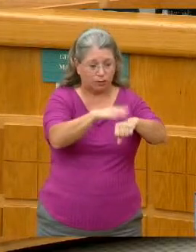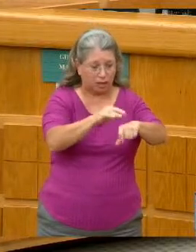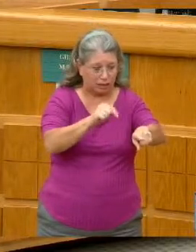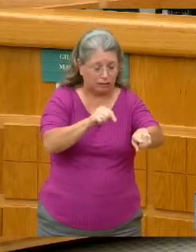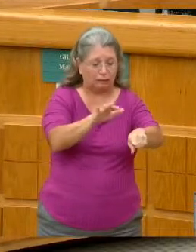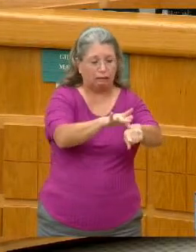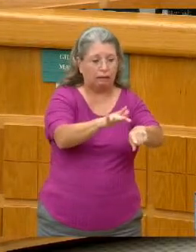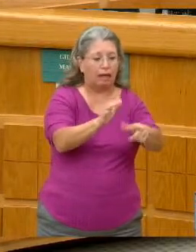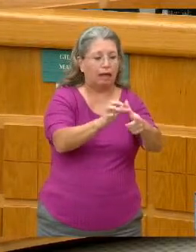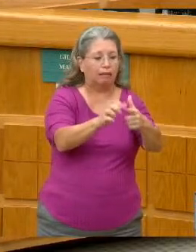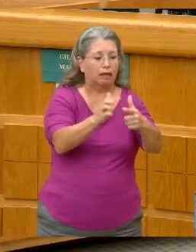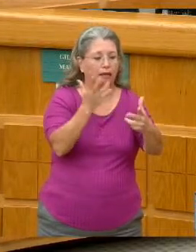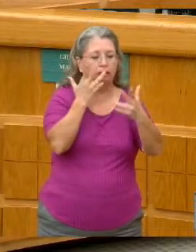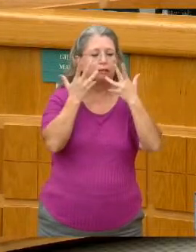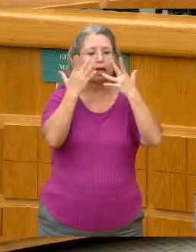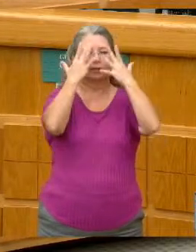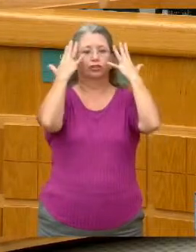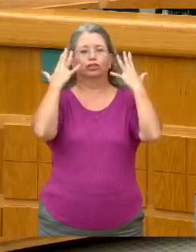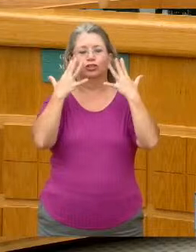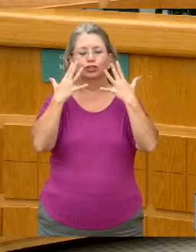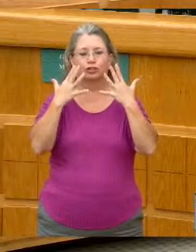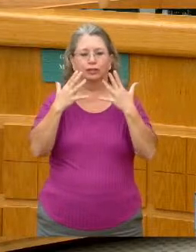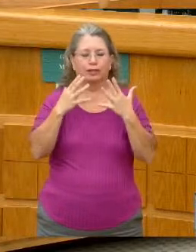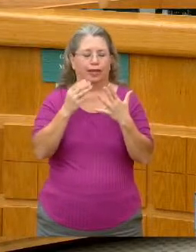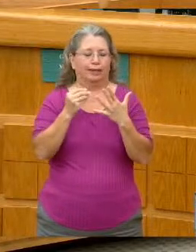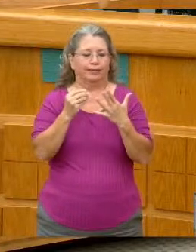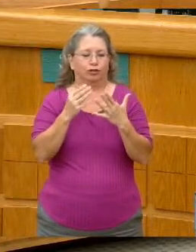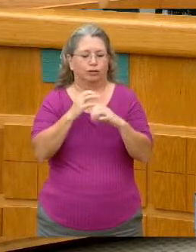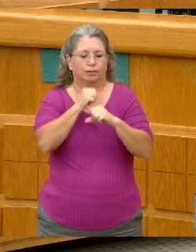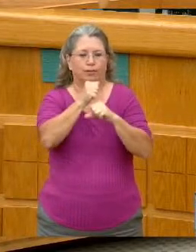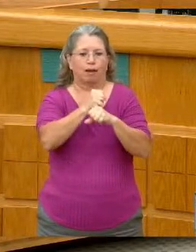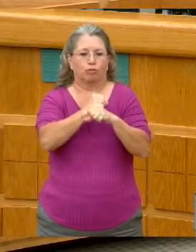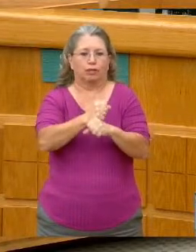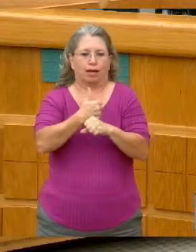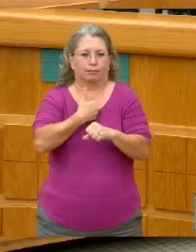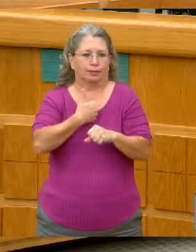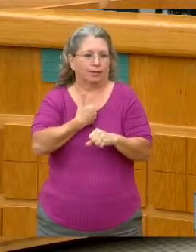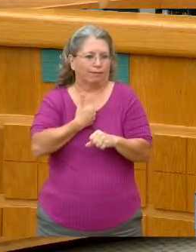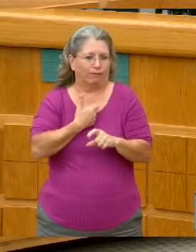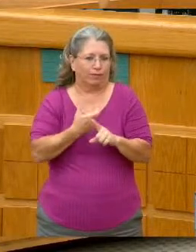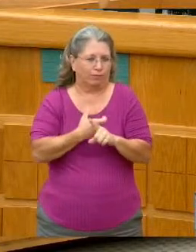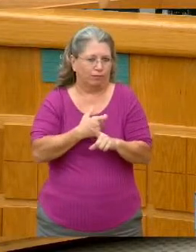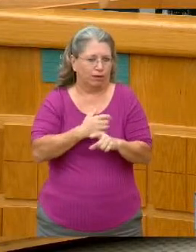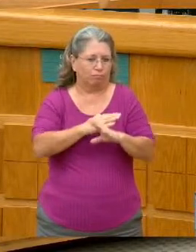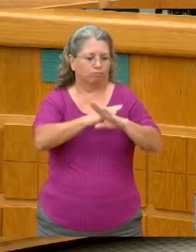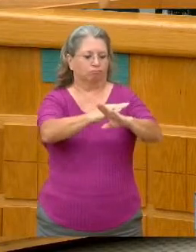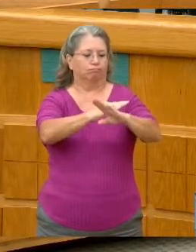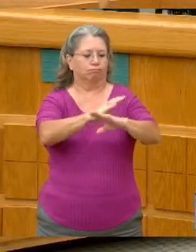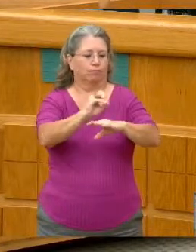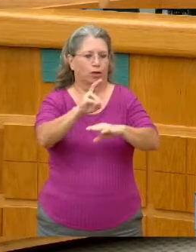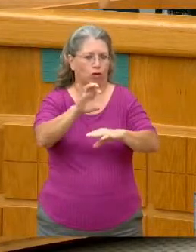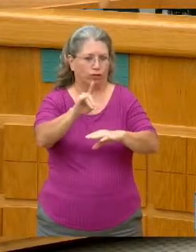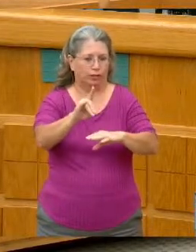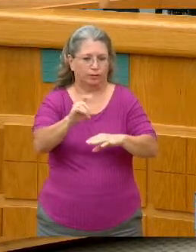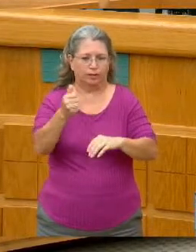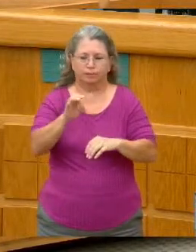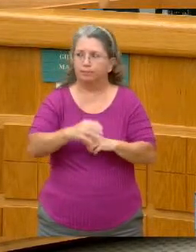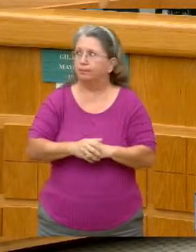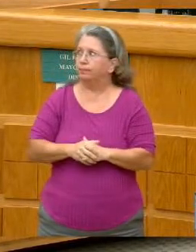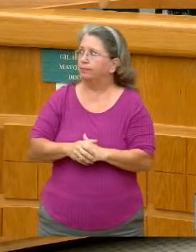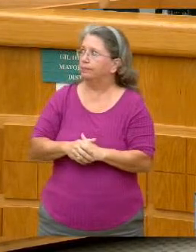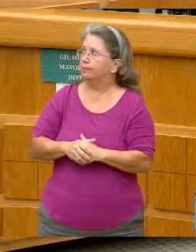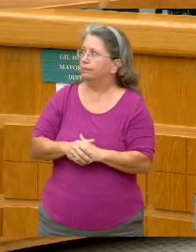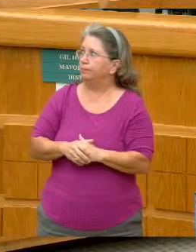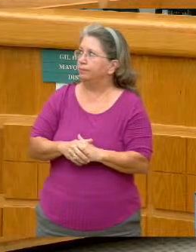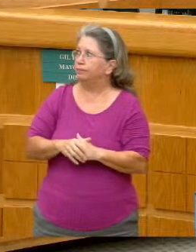And just in general, not protecting yourself from COVID-19. Over here, I'm not sure why the